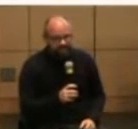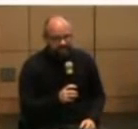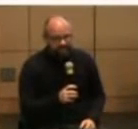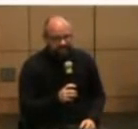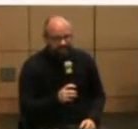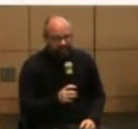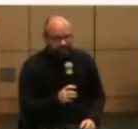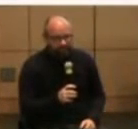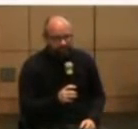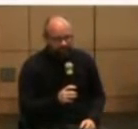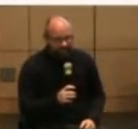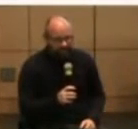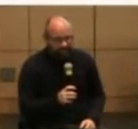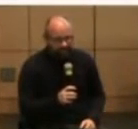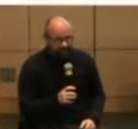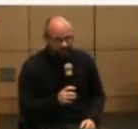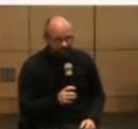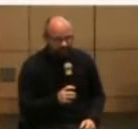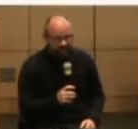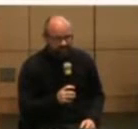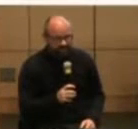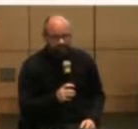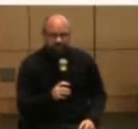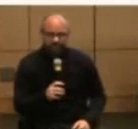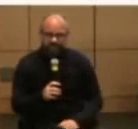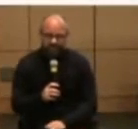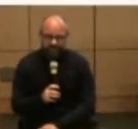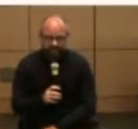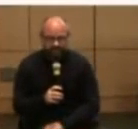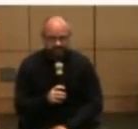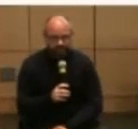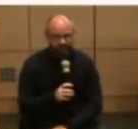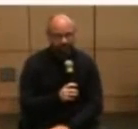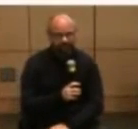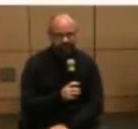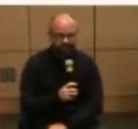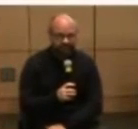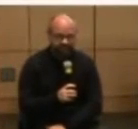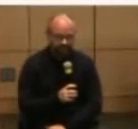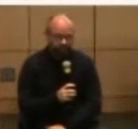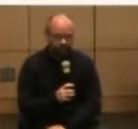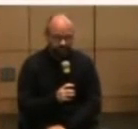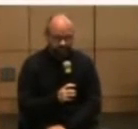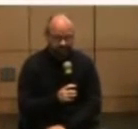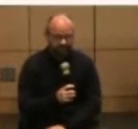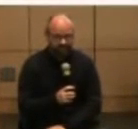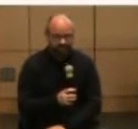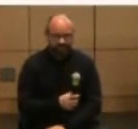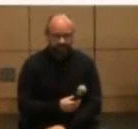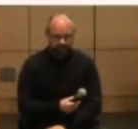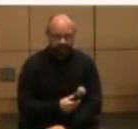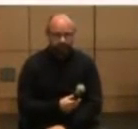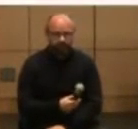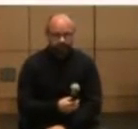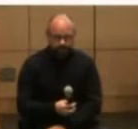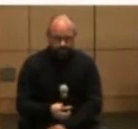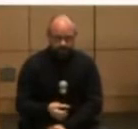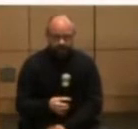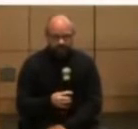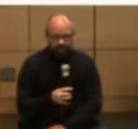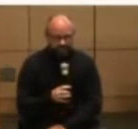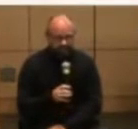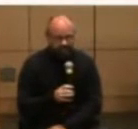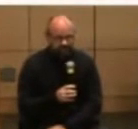say that they'll get better. But you just mentioned that it's possible for the hearing loss to get worse.